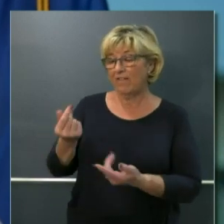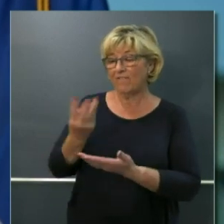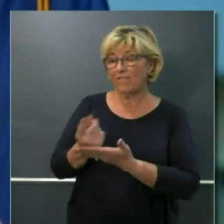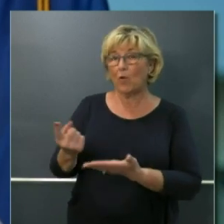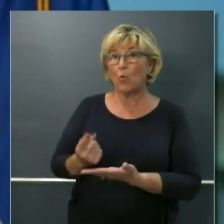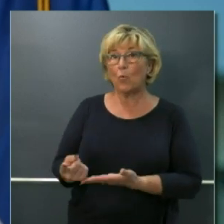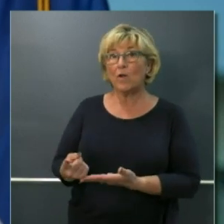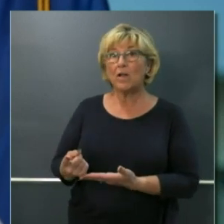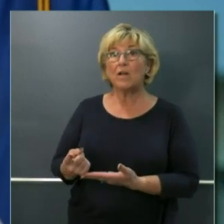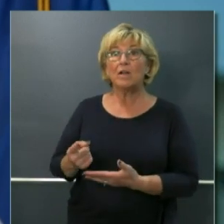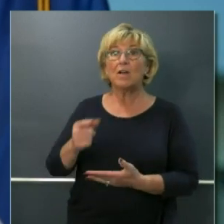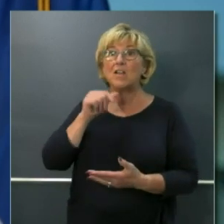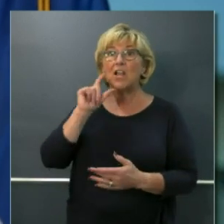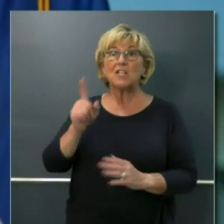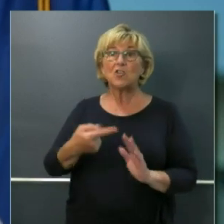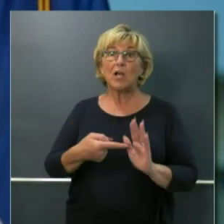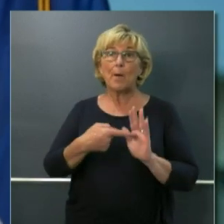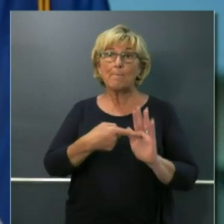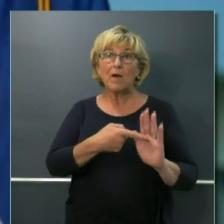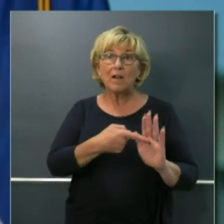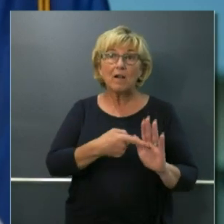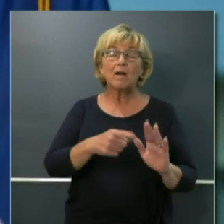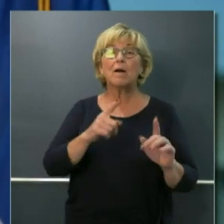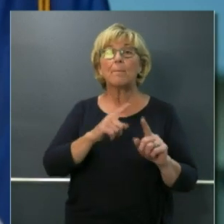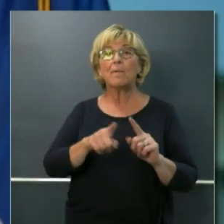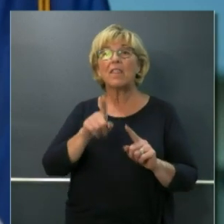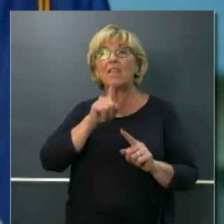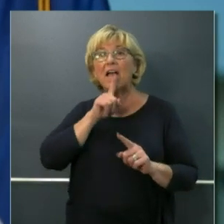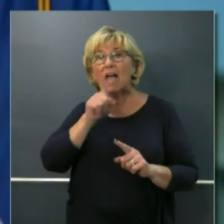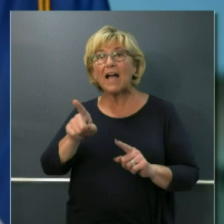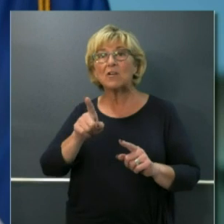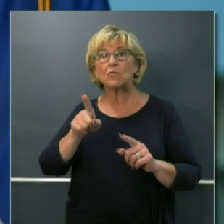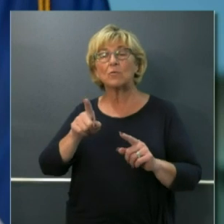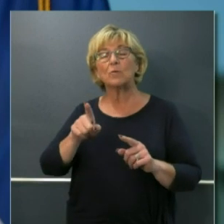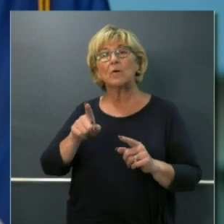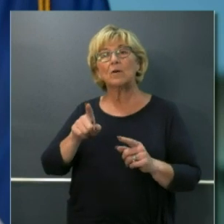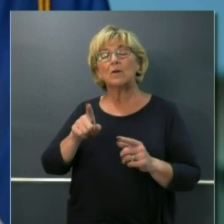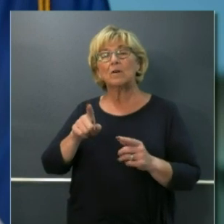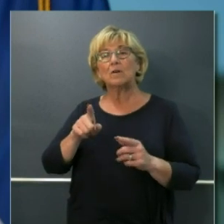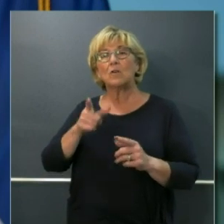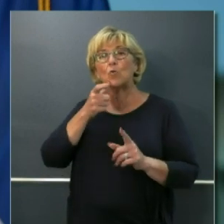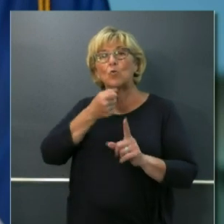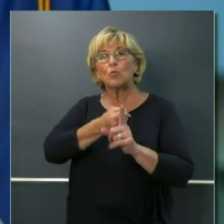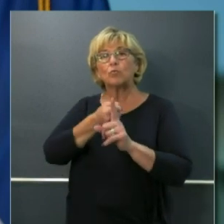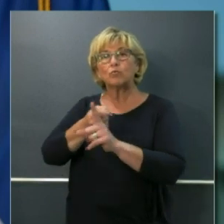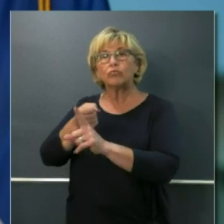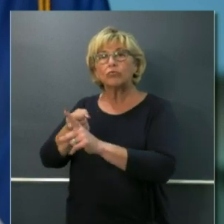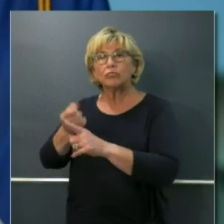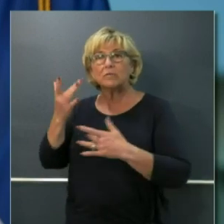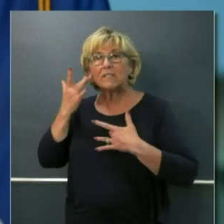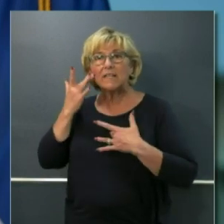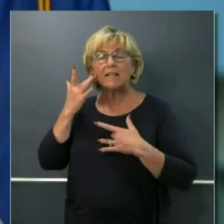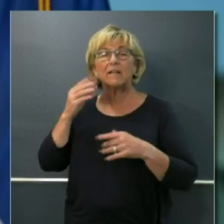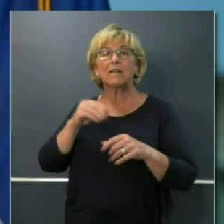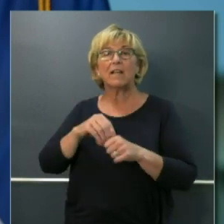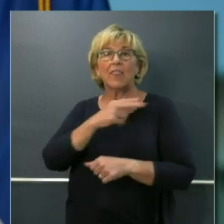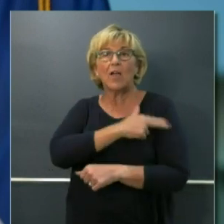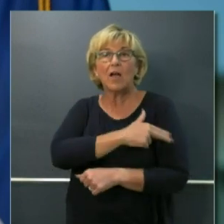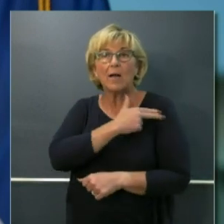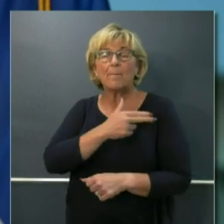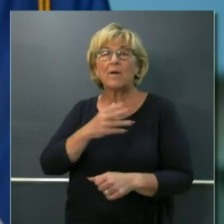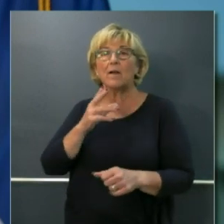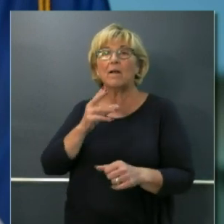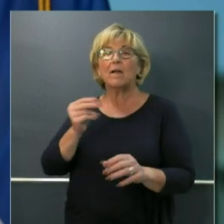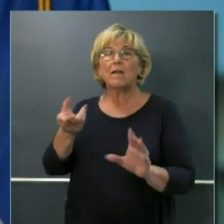about not just the model, but the actual cases that we're tracking, both in the hospital and our ICUs. We